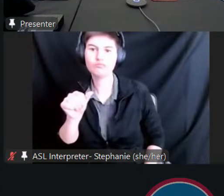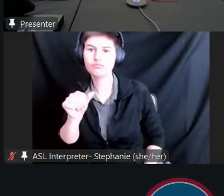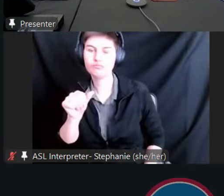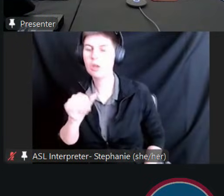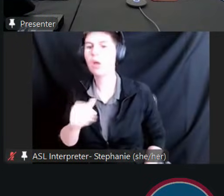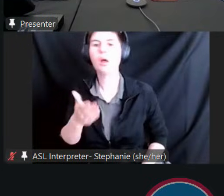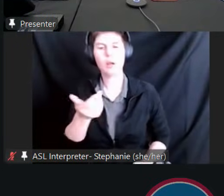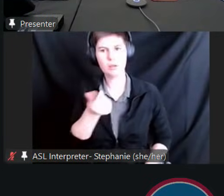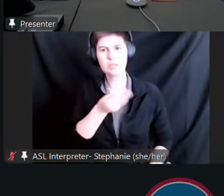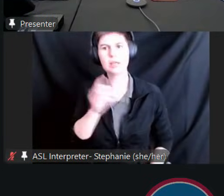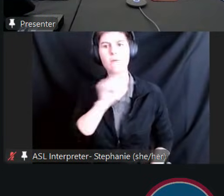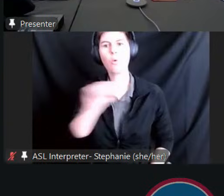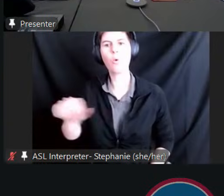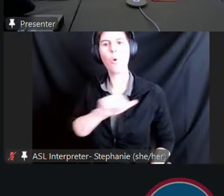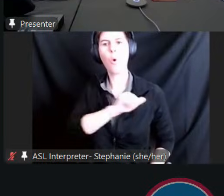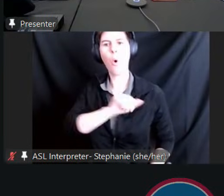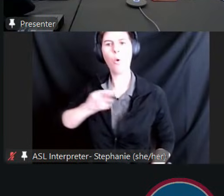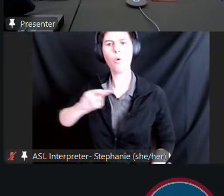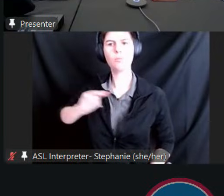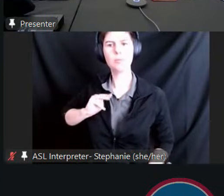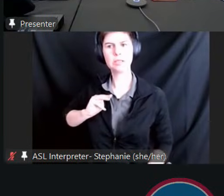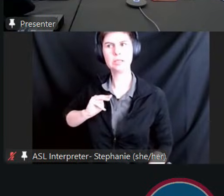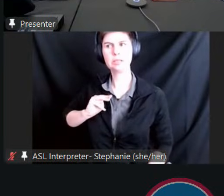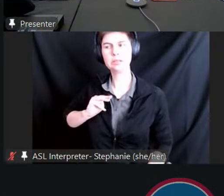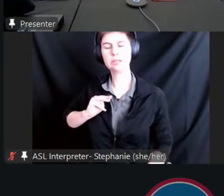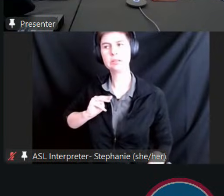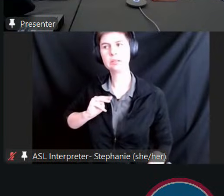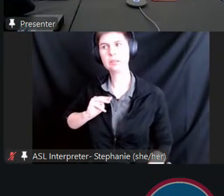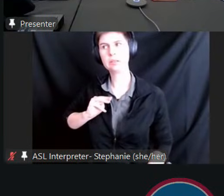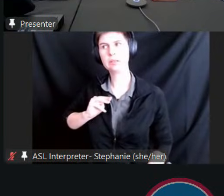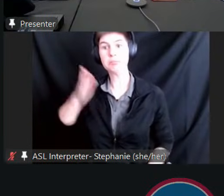that maybe it's just a